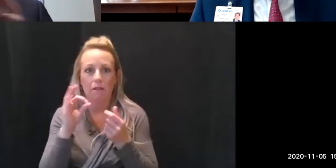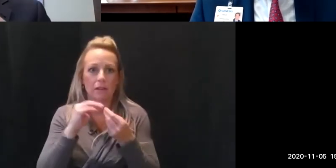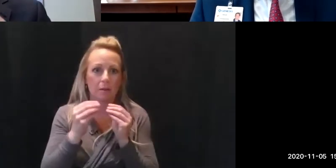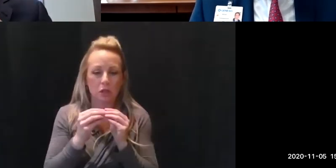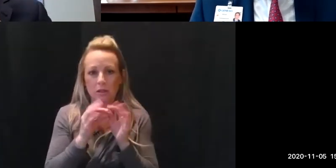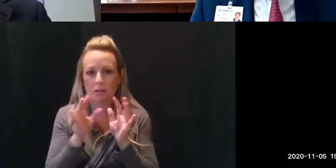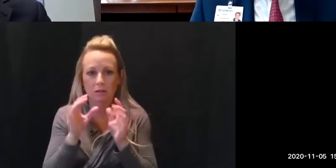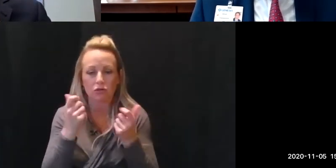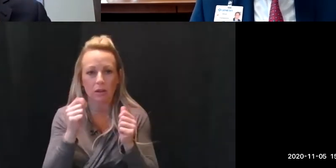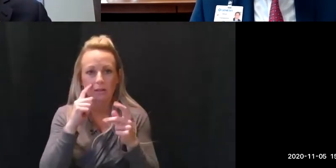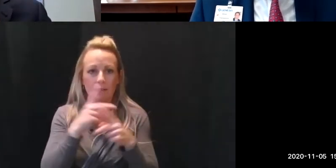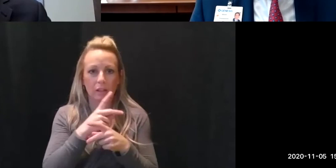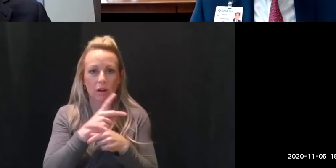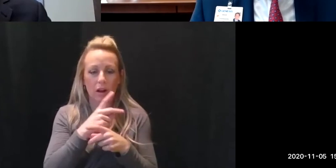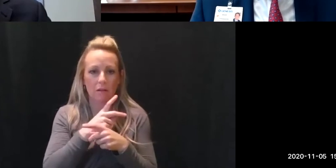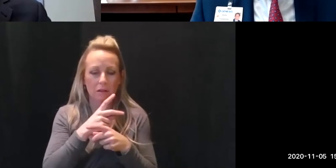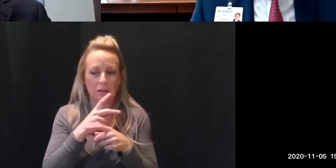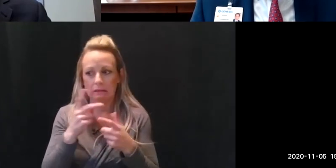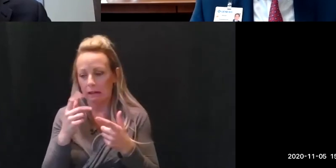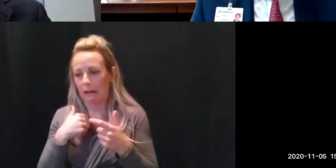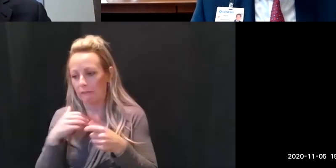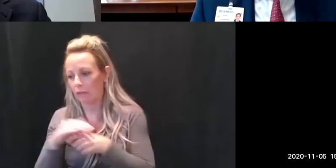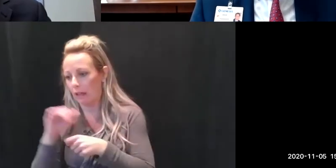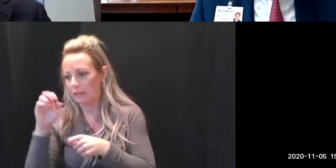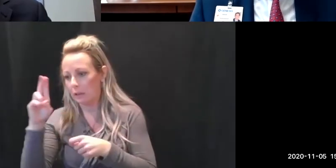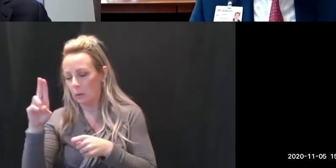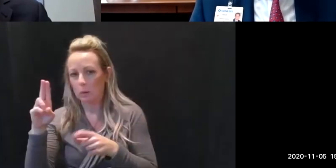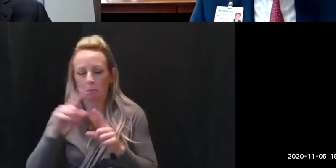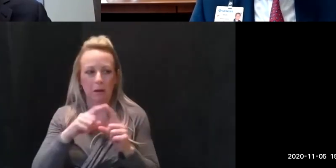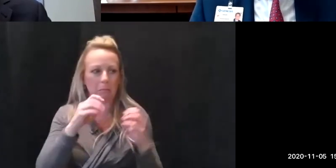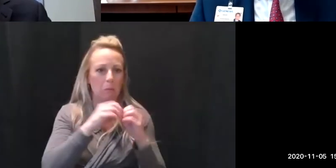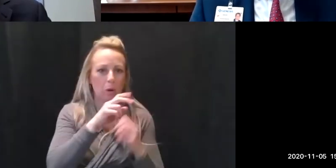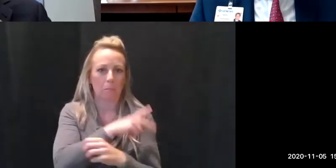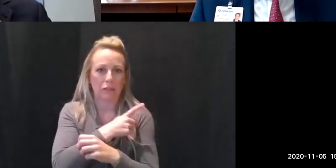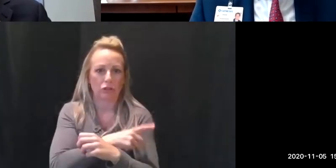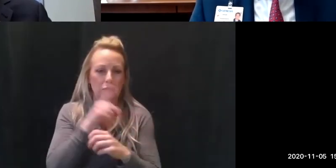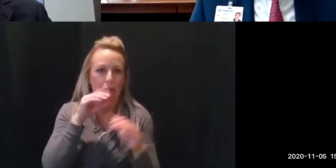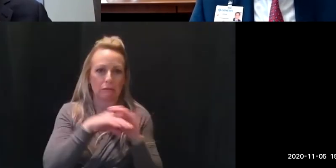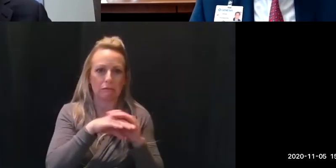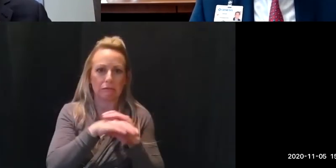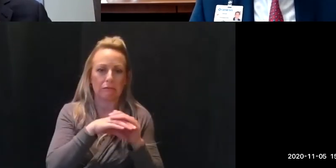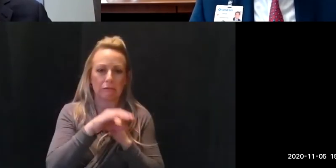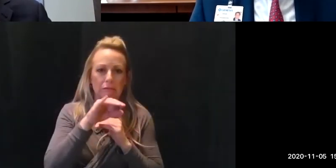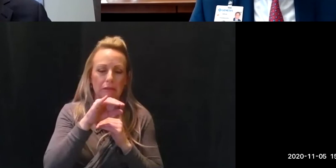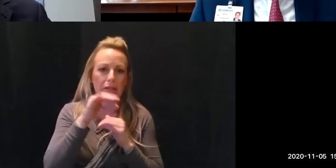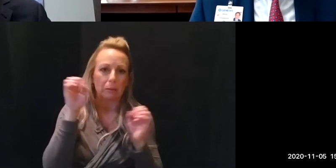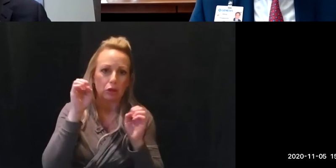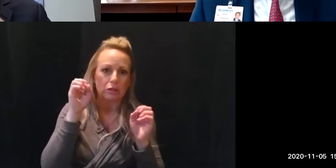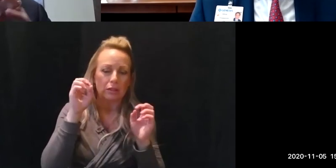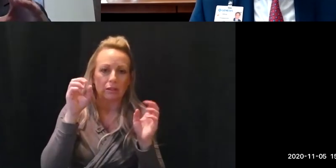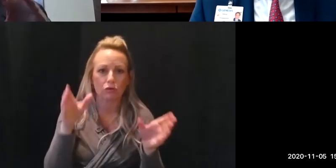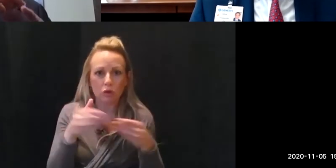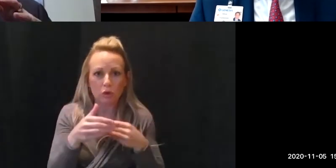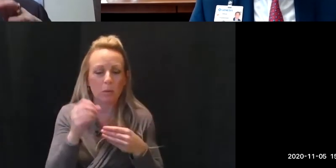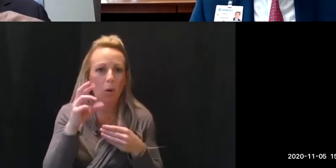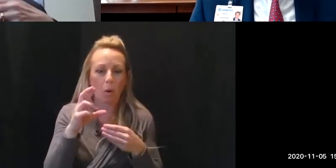got a pretty full ICU, and more patients are going to be coming through the emergency room or are scheduled for heart surgery and might need an ICU bed.